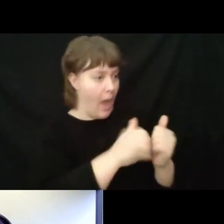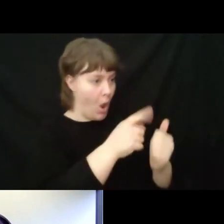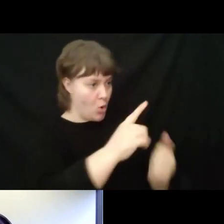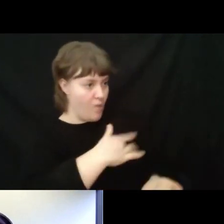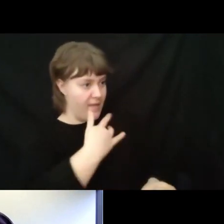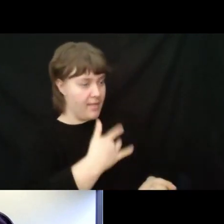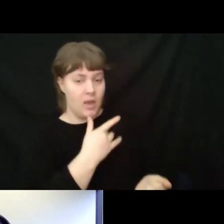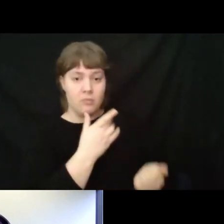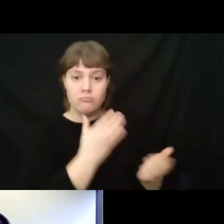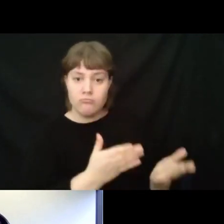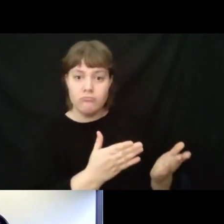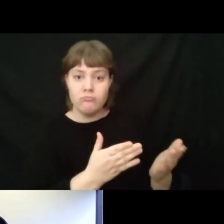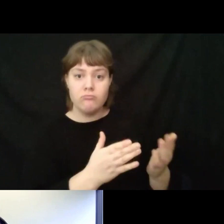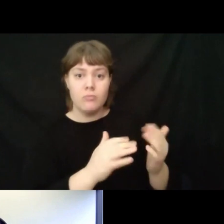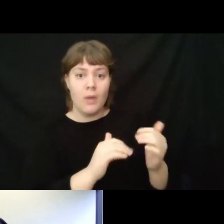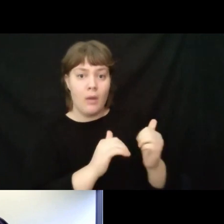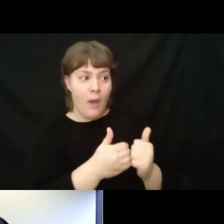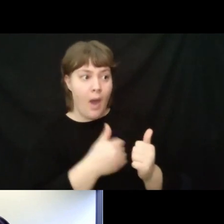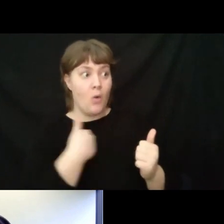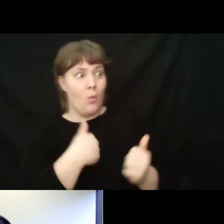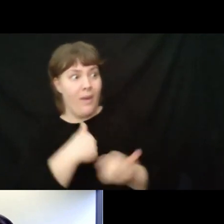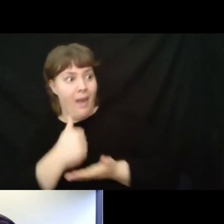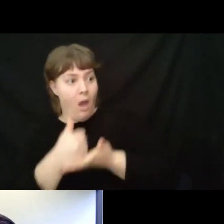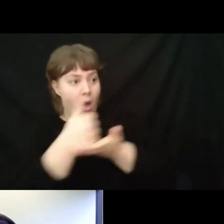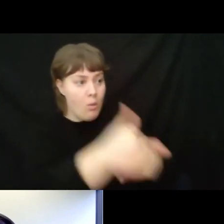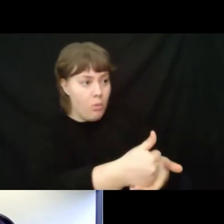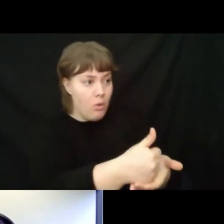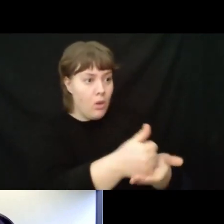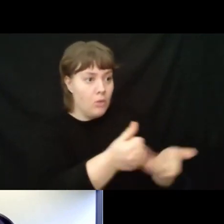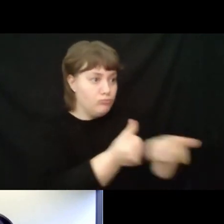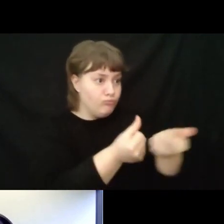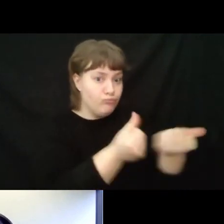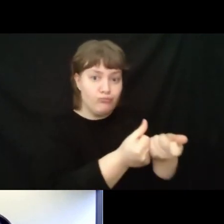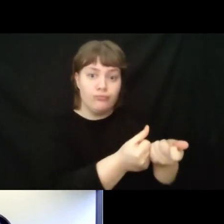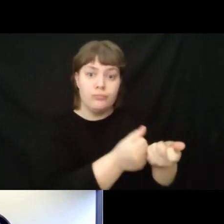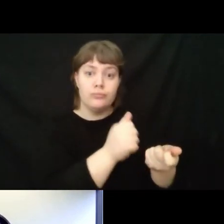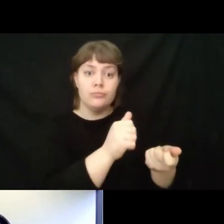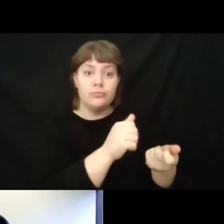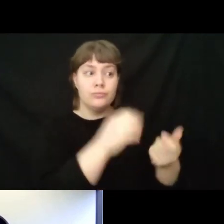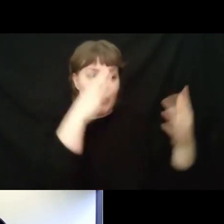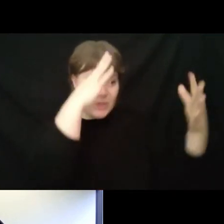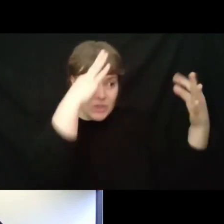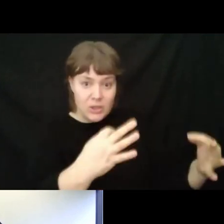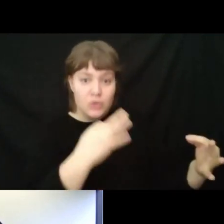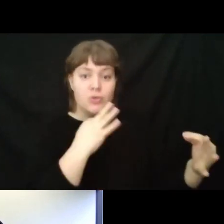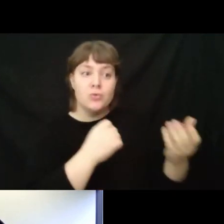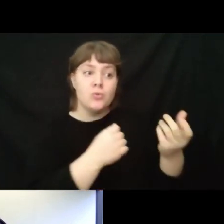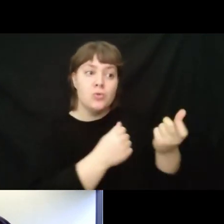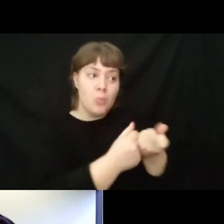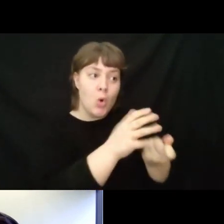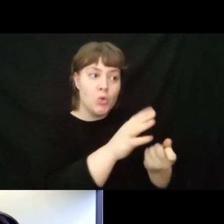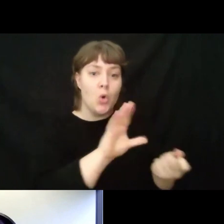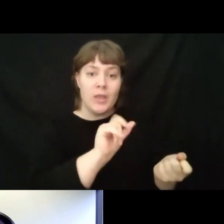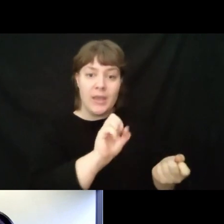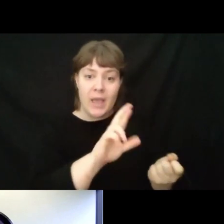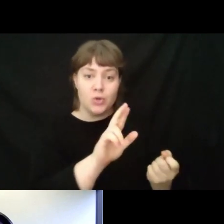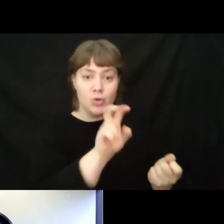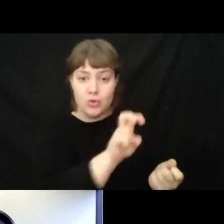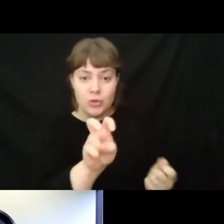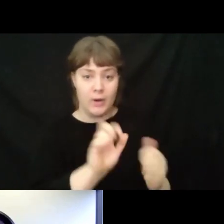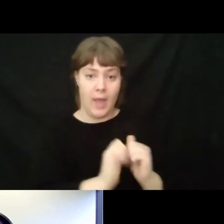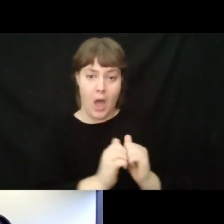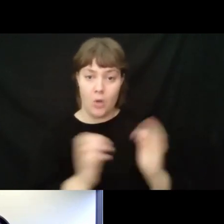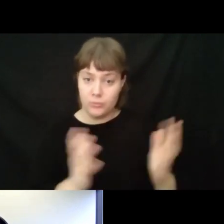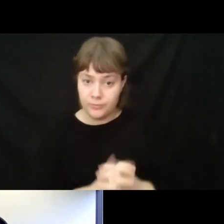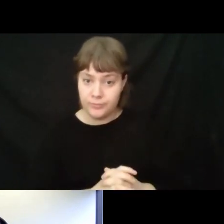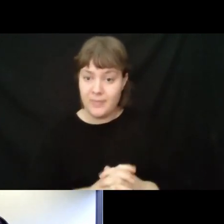make the best choices and support you while you're going through your cancer journey? So that's where